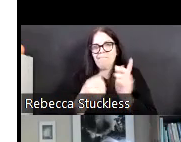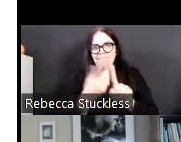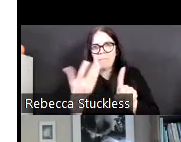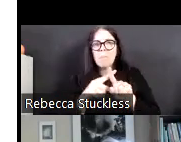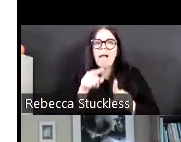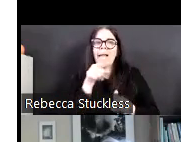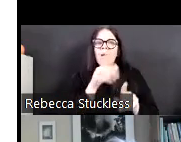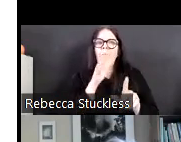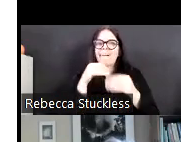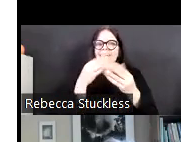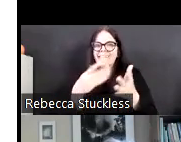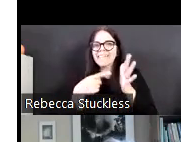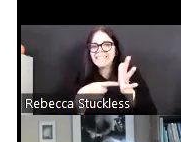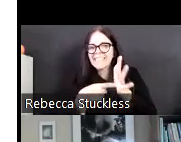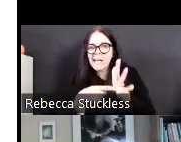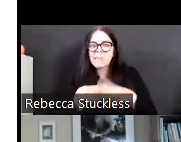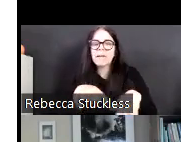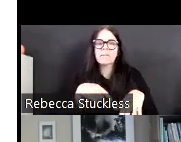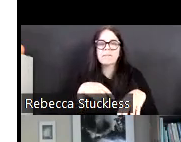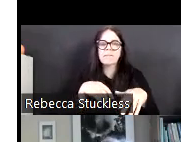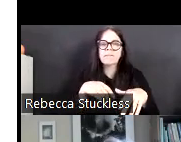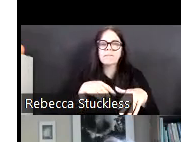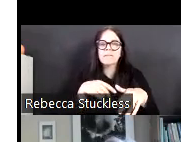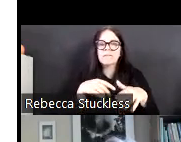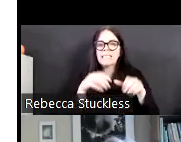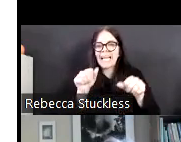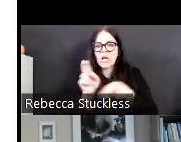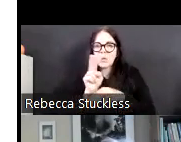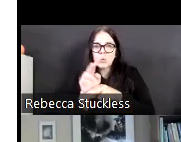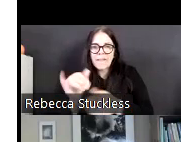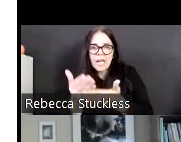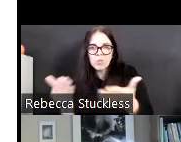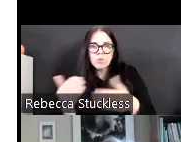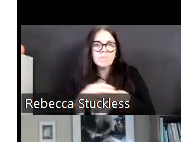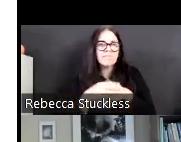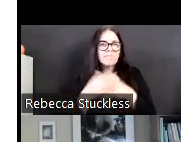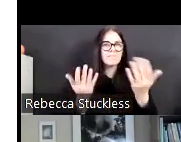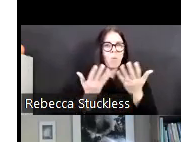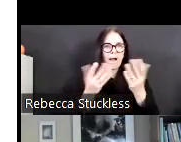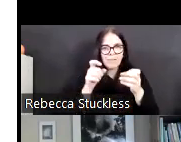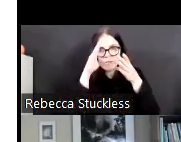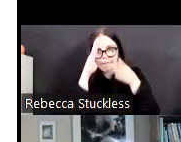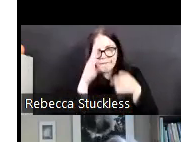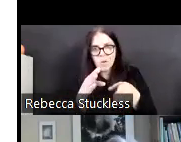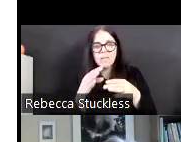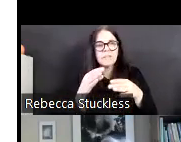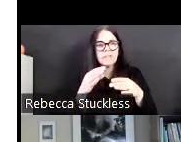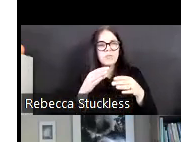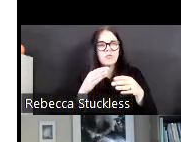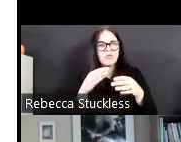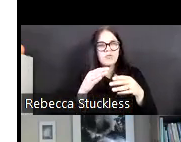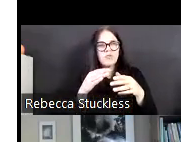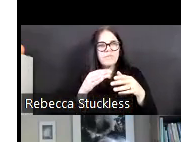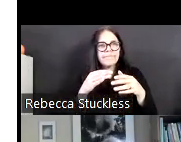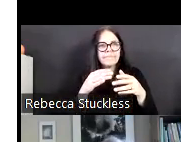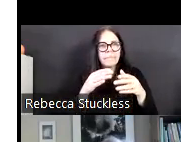give you an examples of what resources you can use, what things you should focus on to build skills in each of the